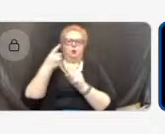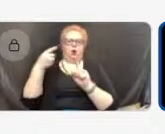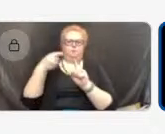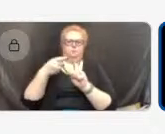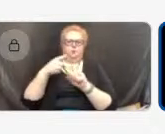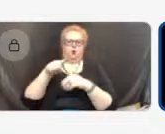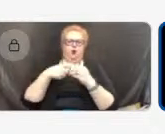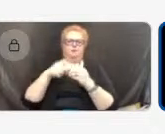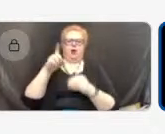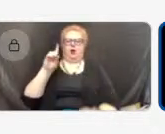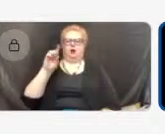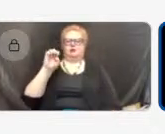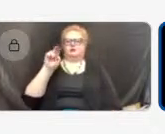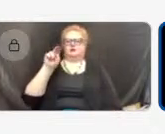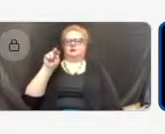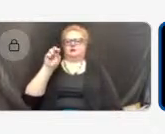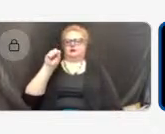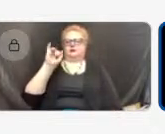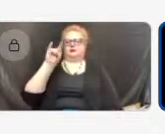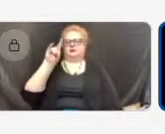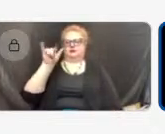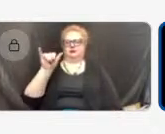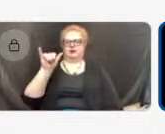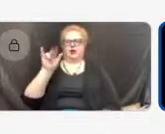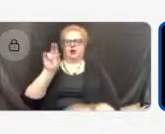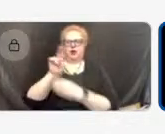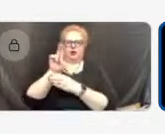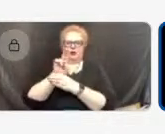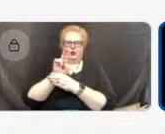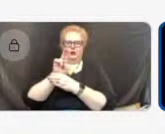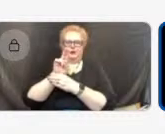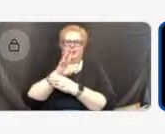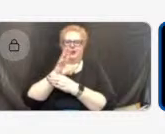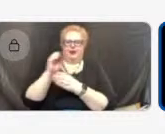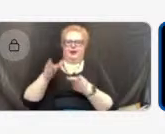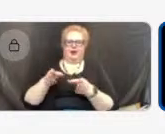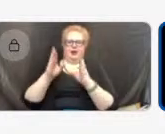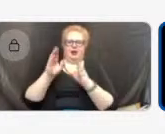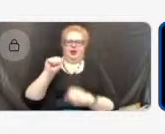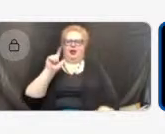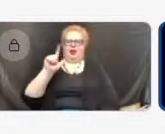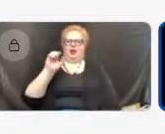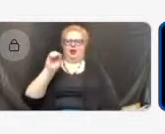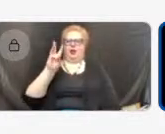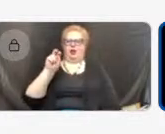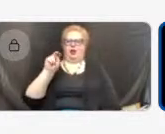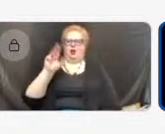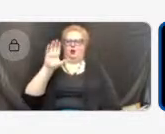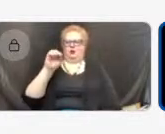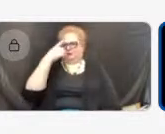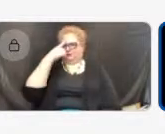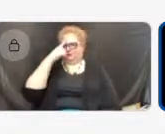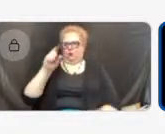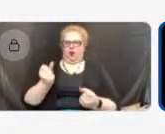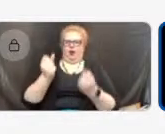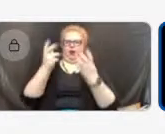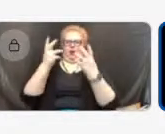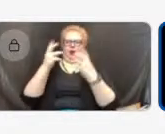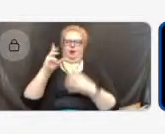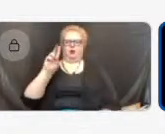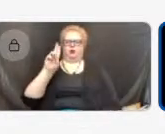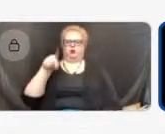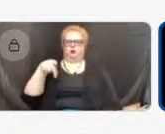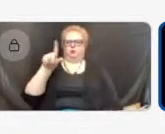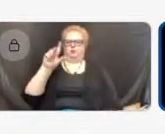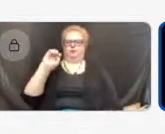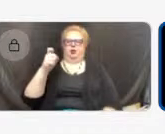about density and something to the effect of allowances of the number of duplexes for that area. Can staff speak